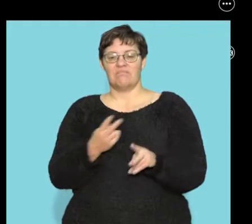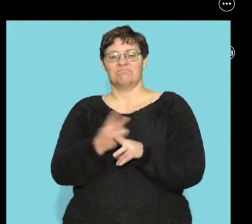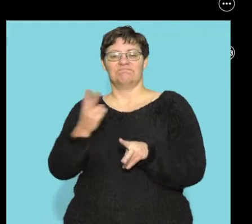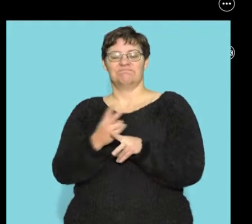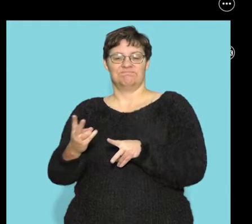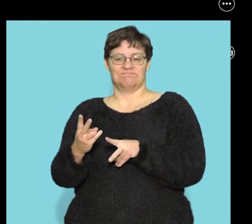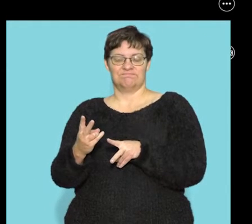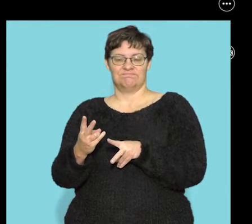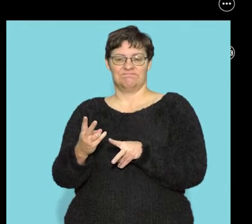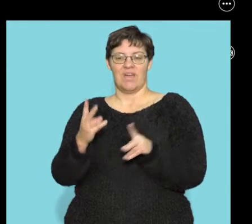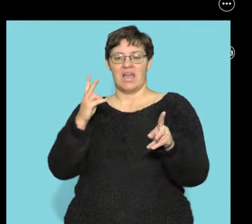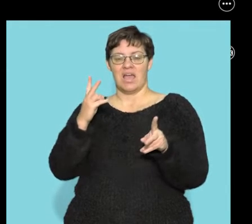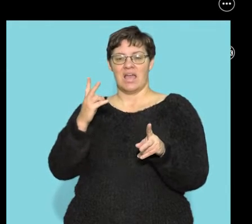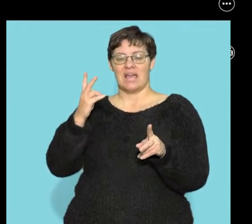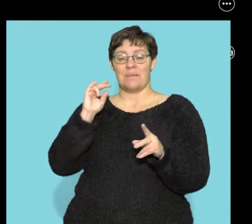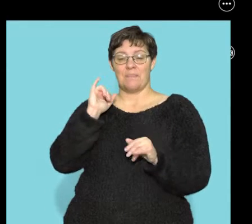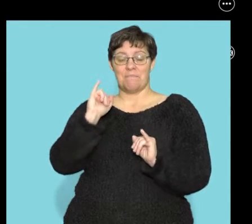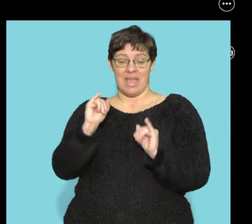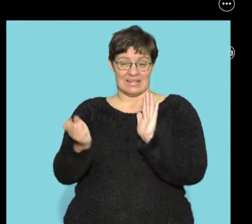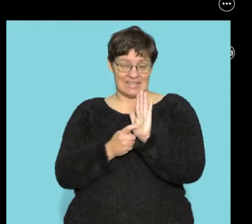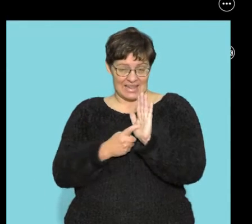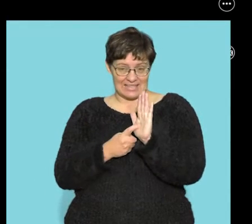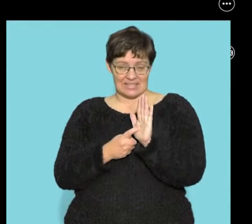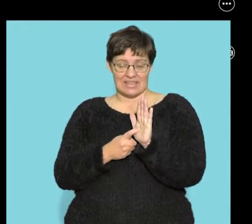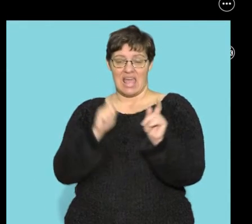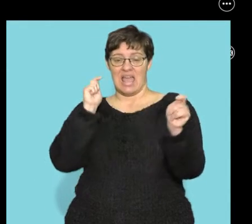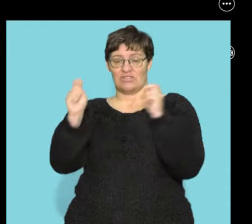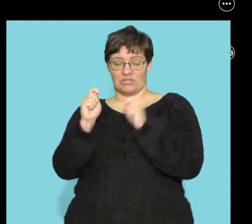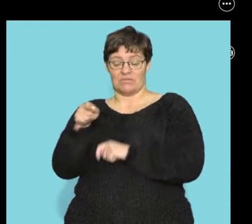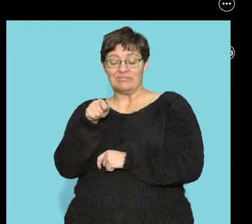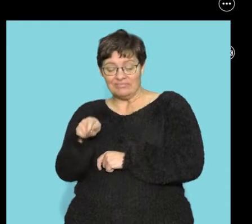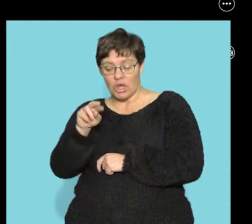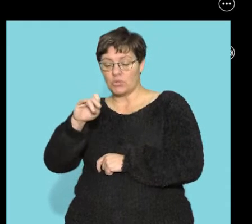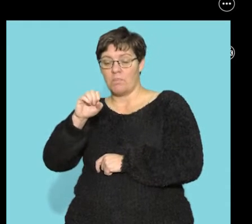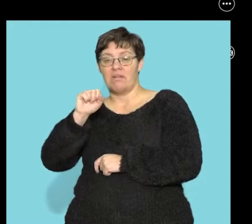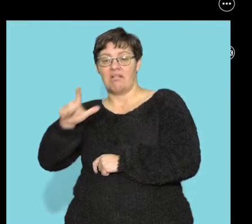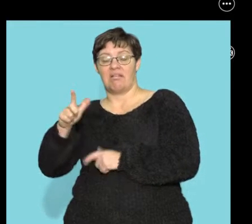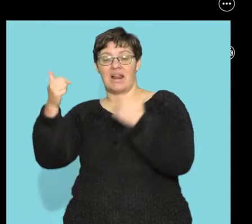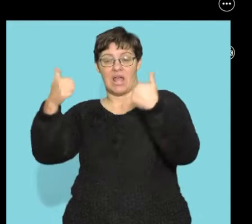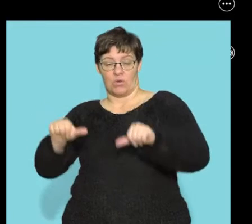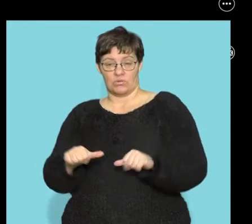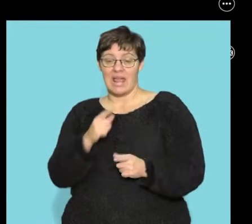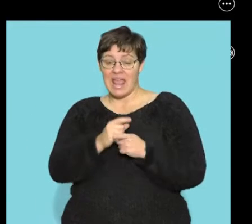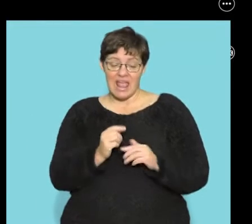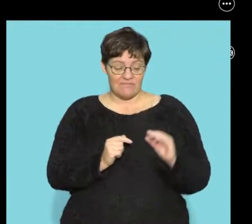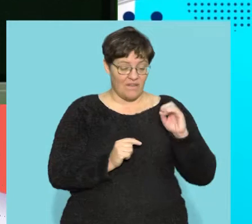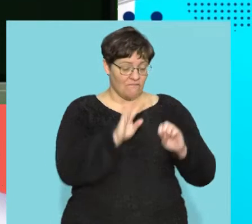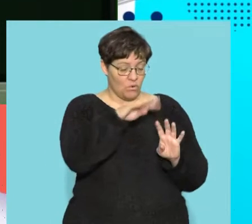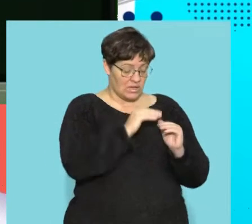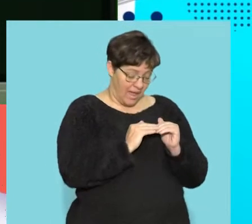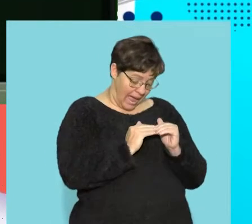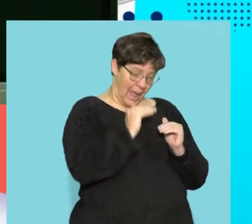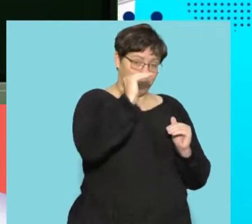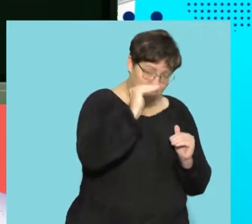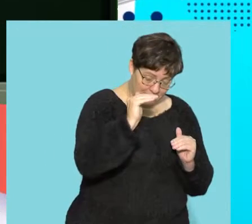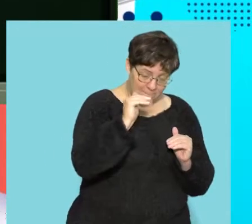debts adjustment. Remember, that is your nominal account. If I had to increase my provision, then